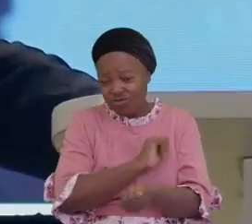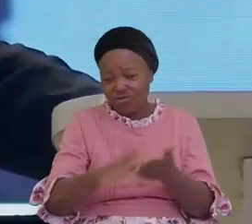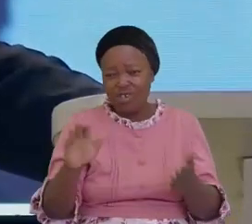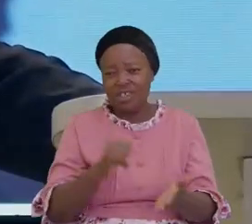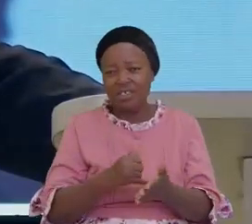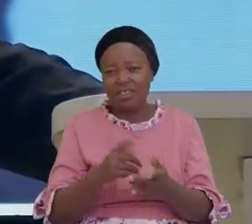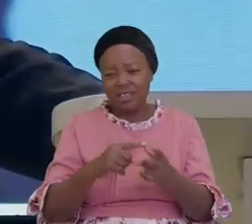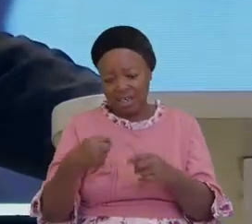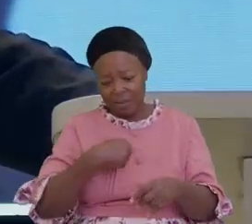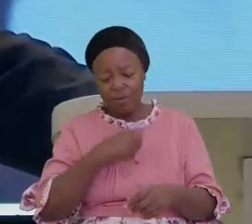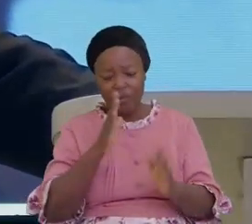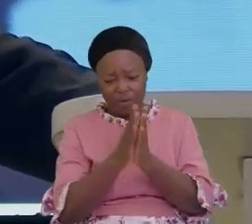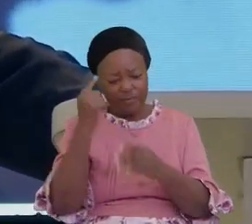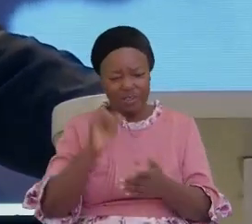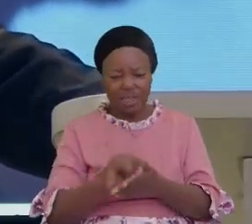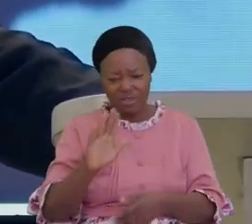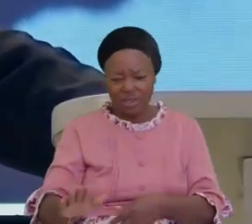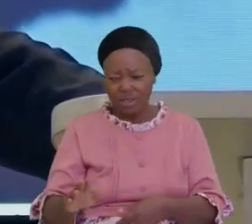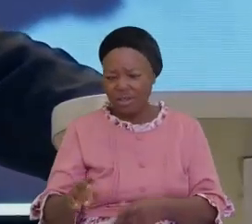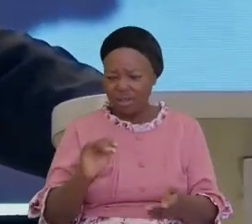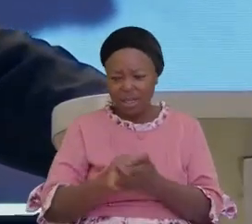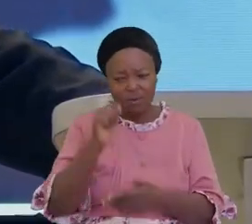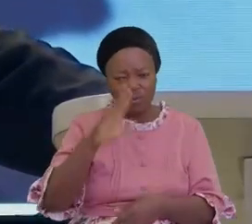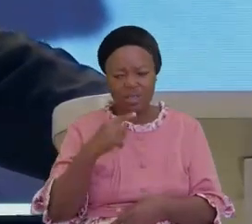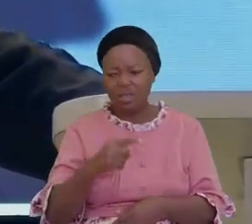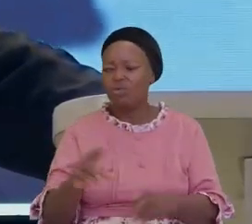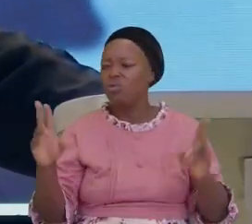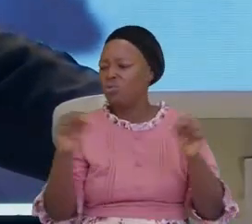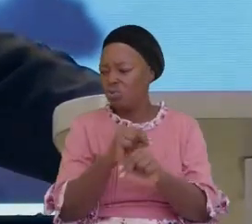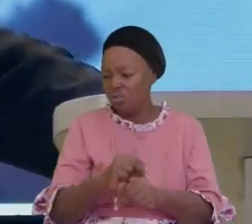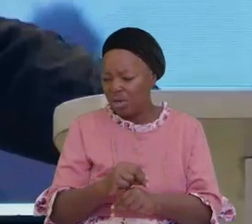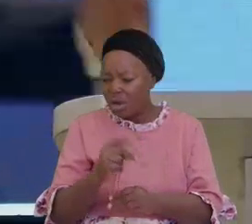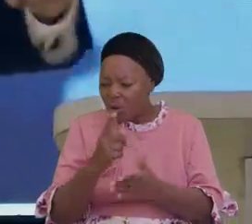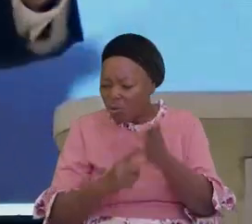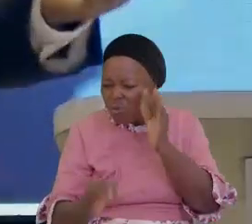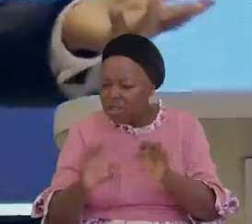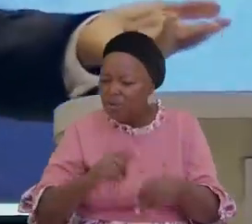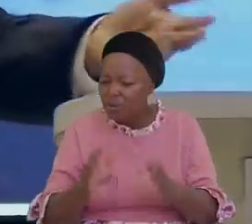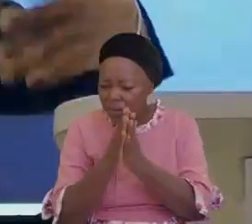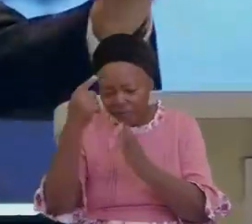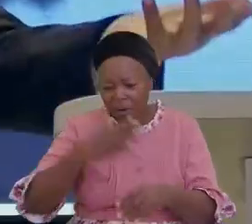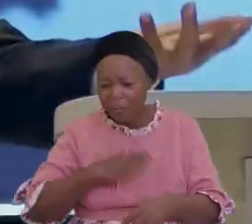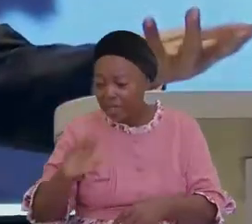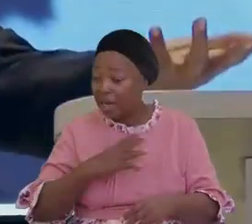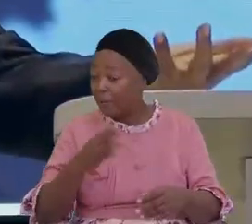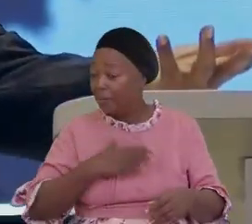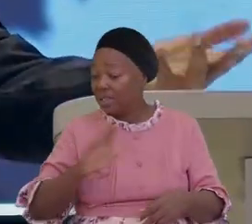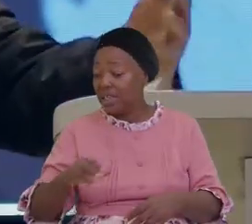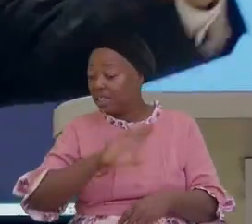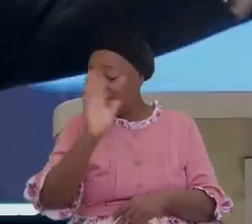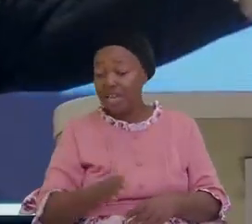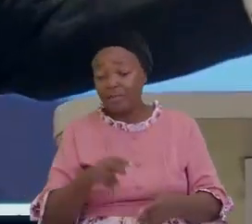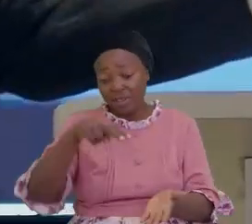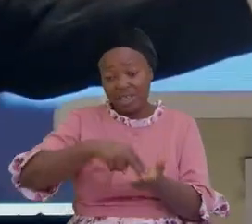no. What if you pray for my child and my child does not get up and then I've already smashed my